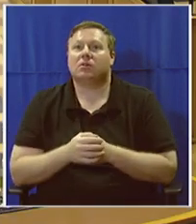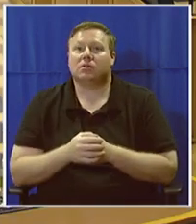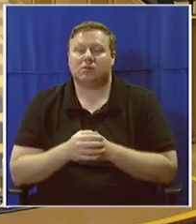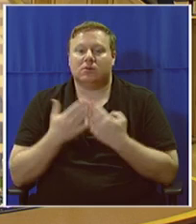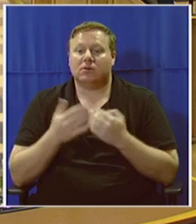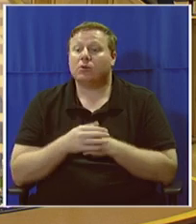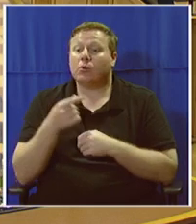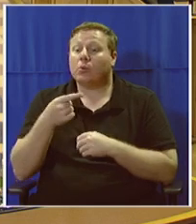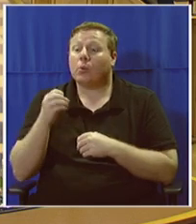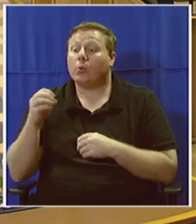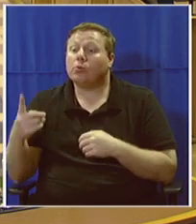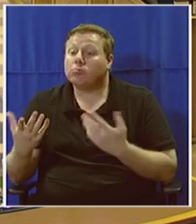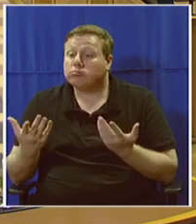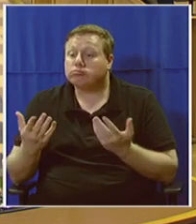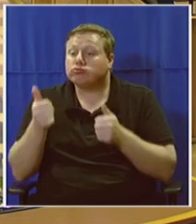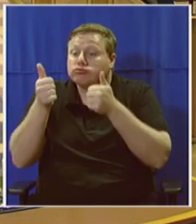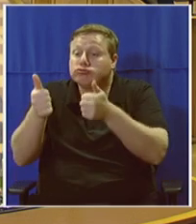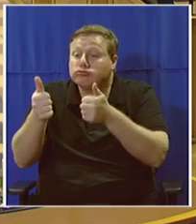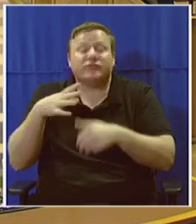is good. NFP?